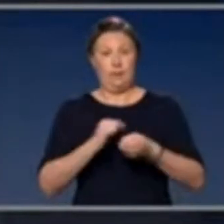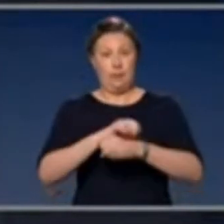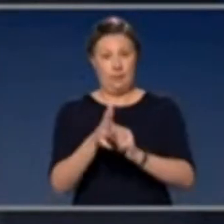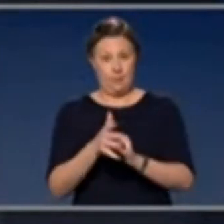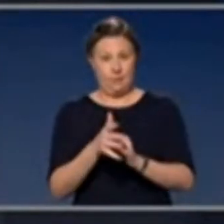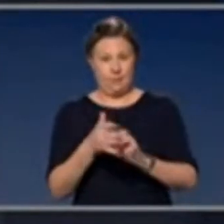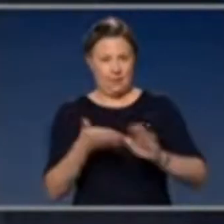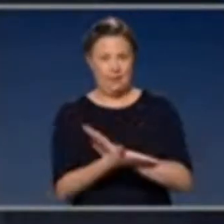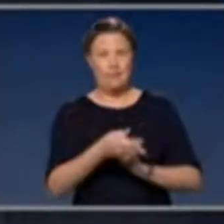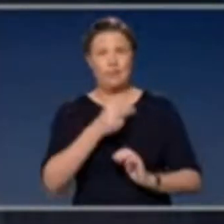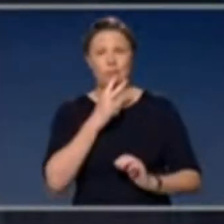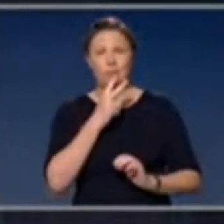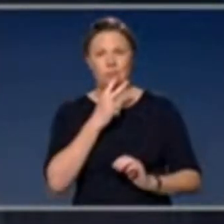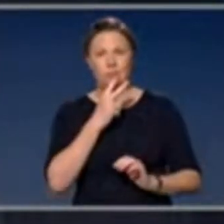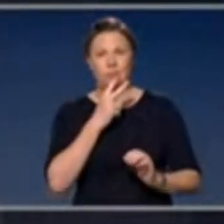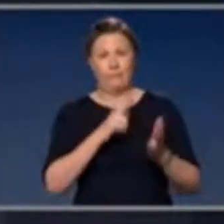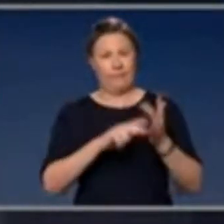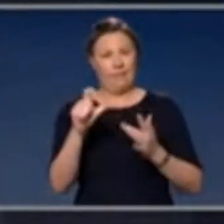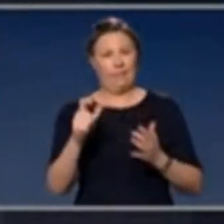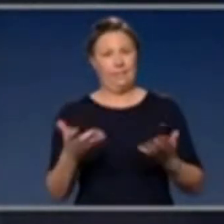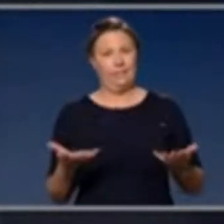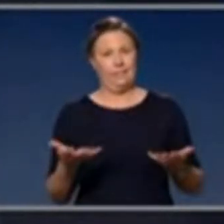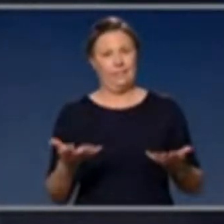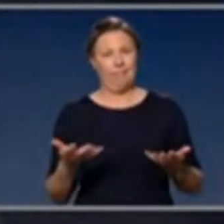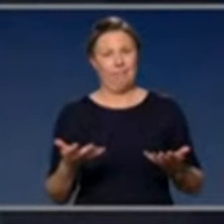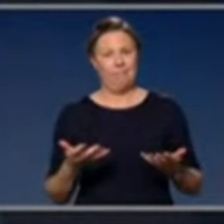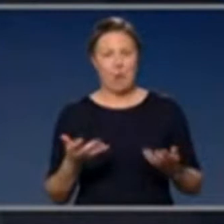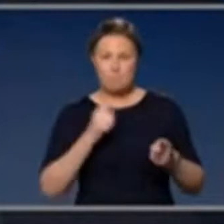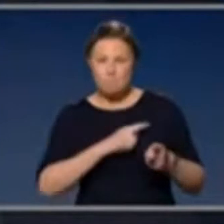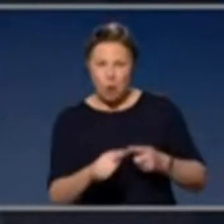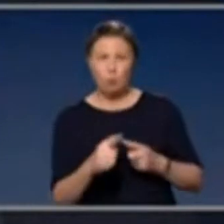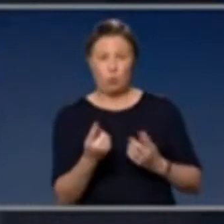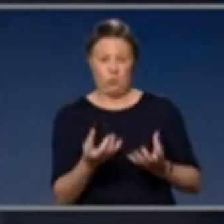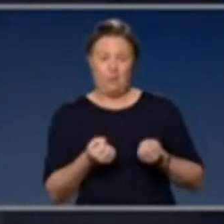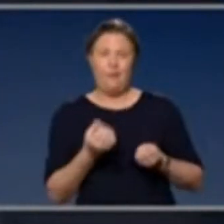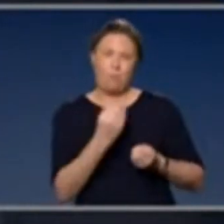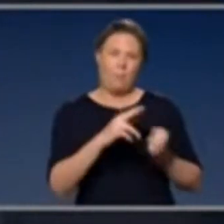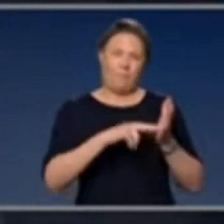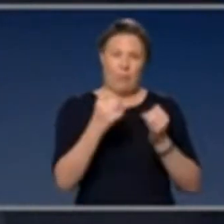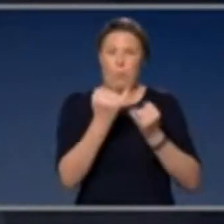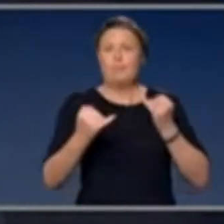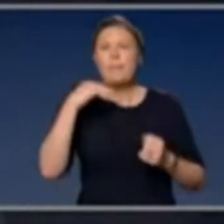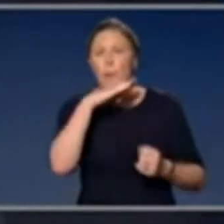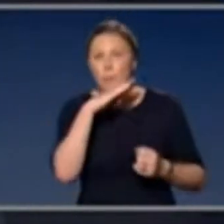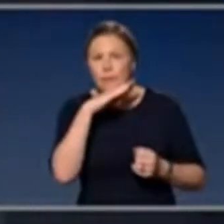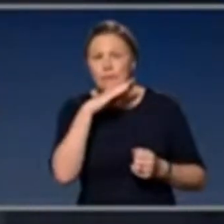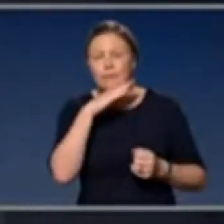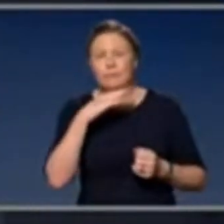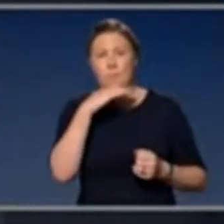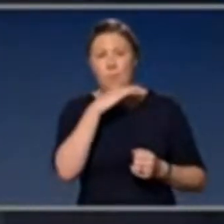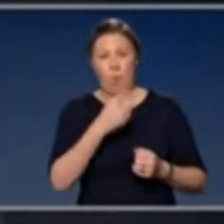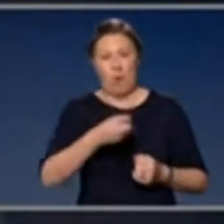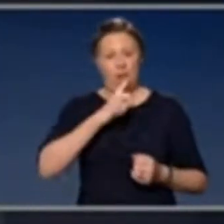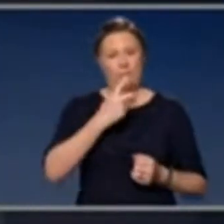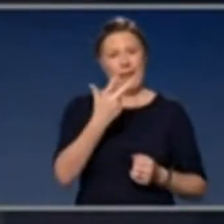today. That is mainly still driven from Victoria and particularly Melbourne, 180 new